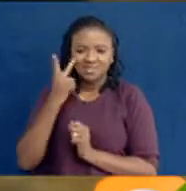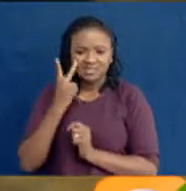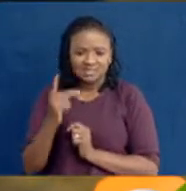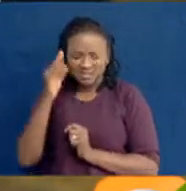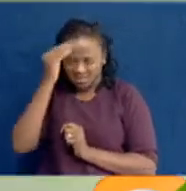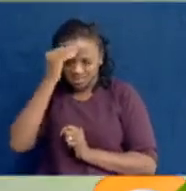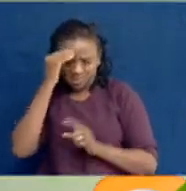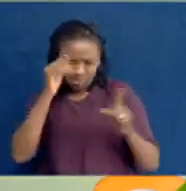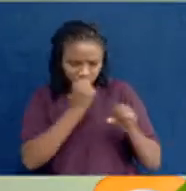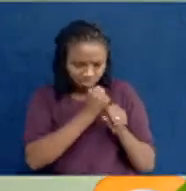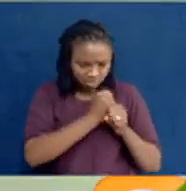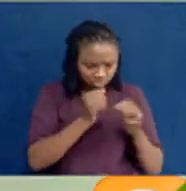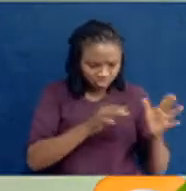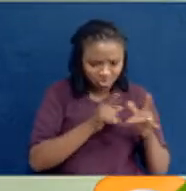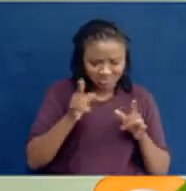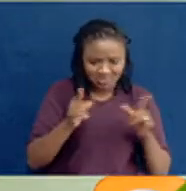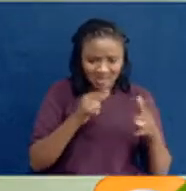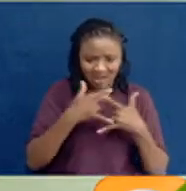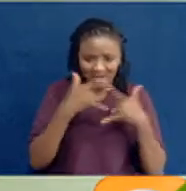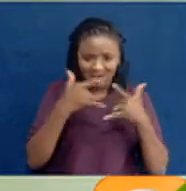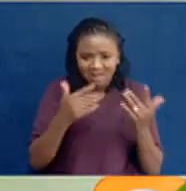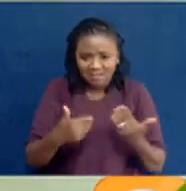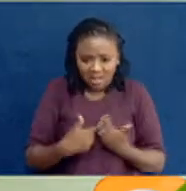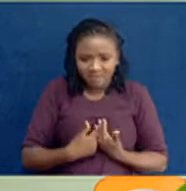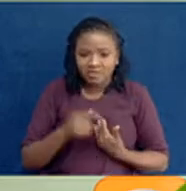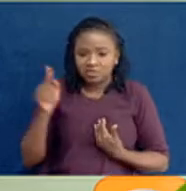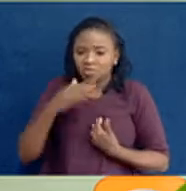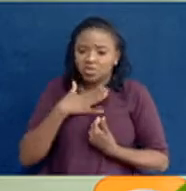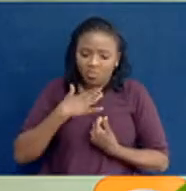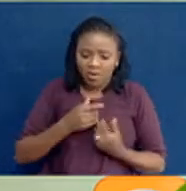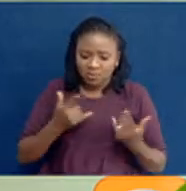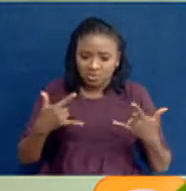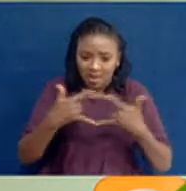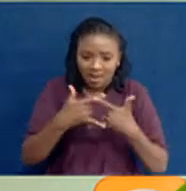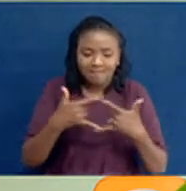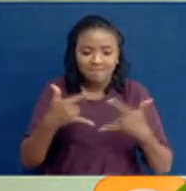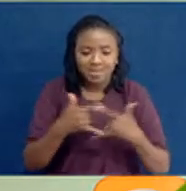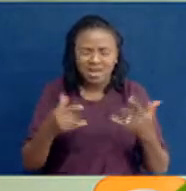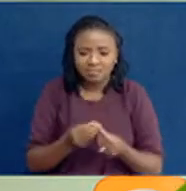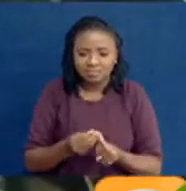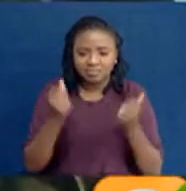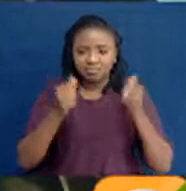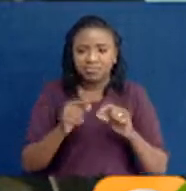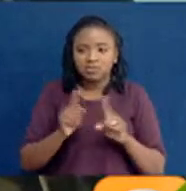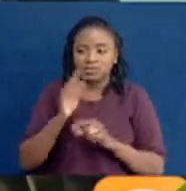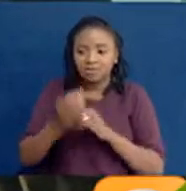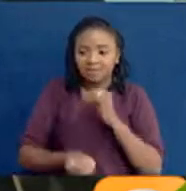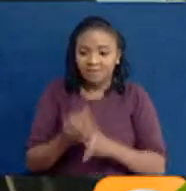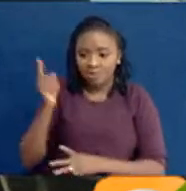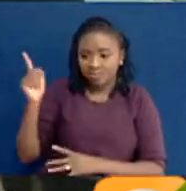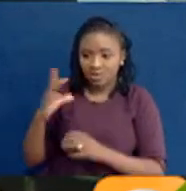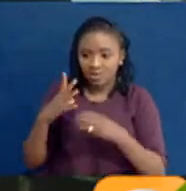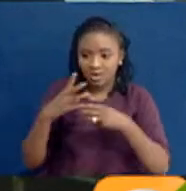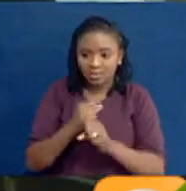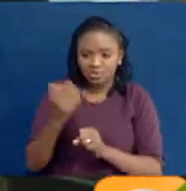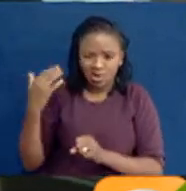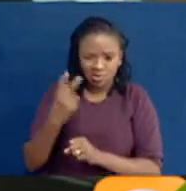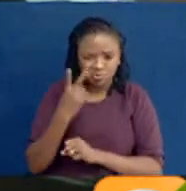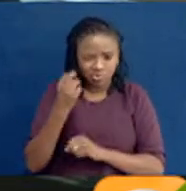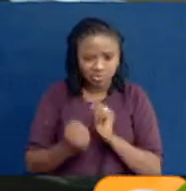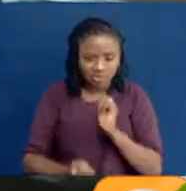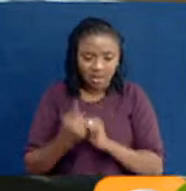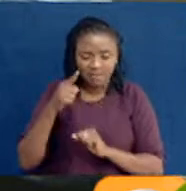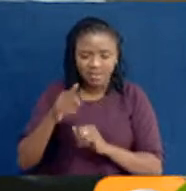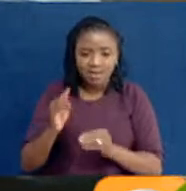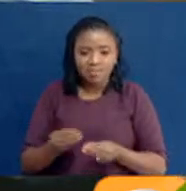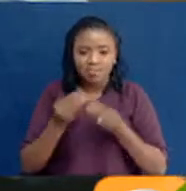market. With a burning desire to bridge this gap, he founded Gearbox in 2011, an innovation hub that provides